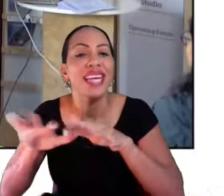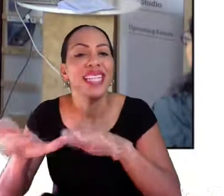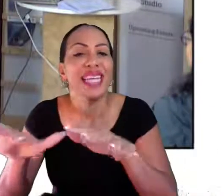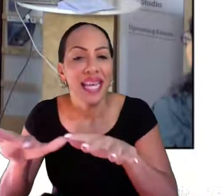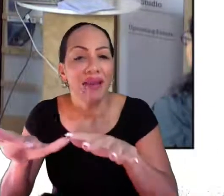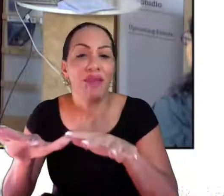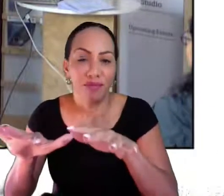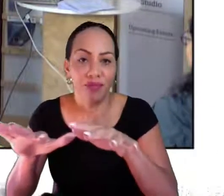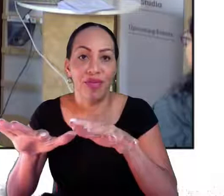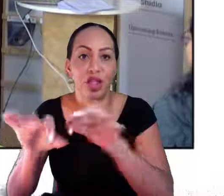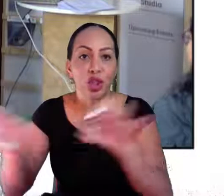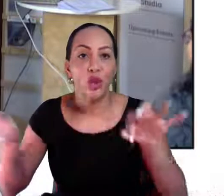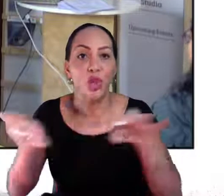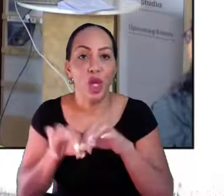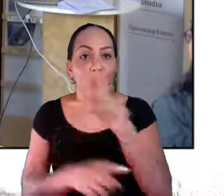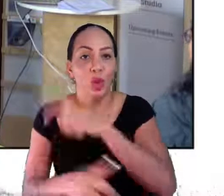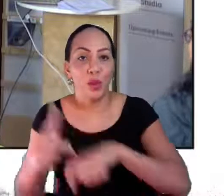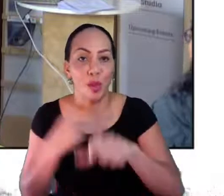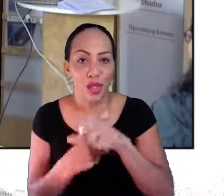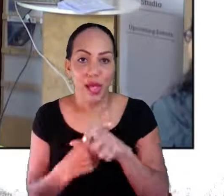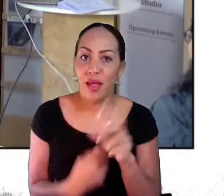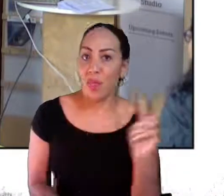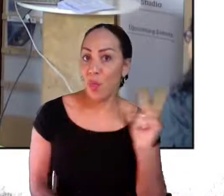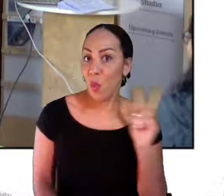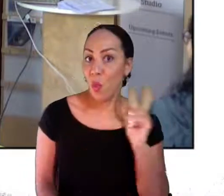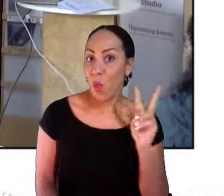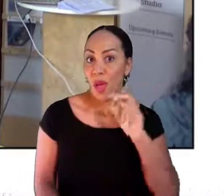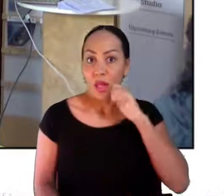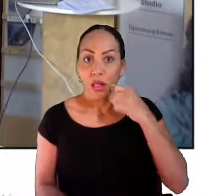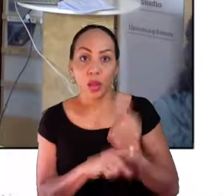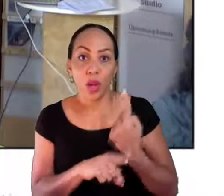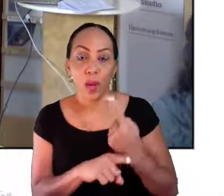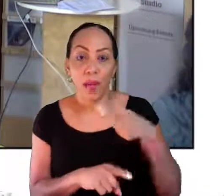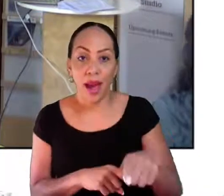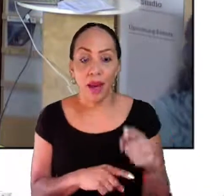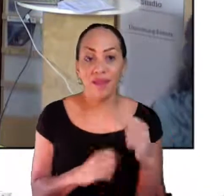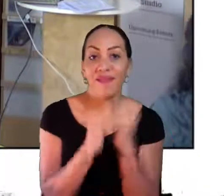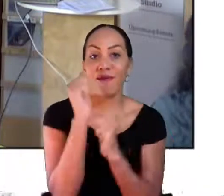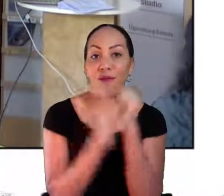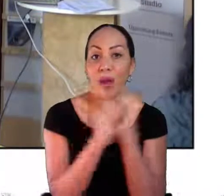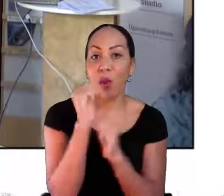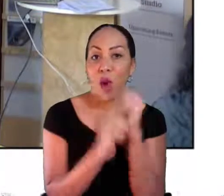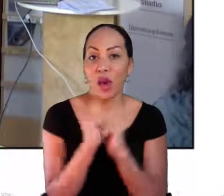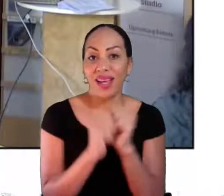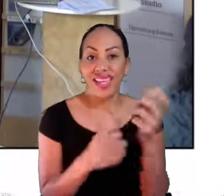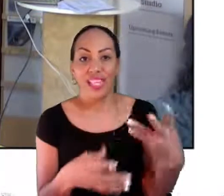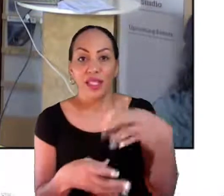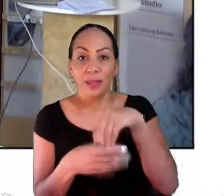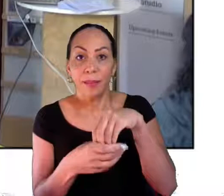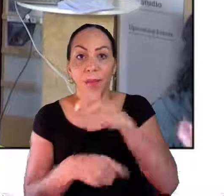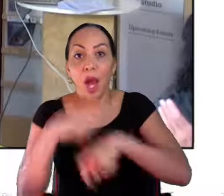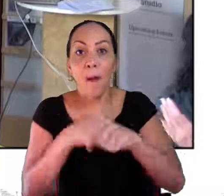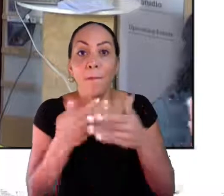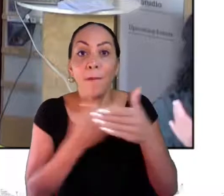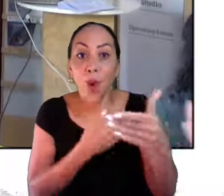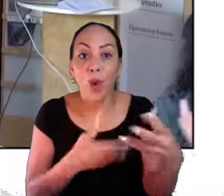some work that they've been doing to develop an inclusive framework for change. So please join me in giving them a warm